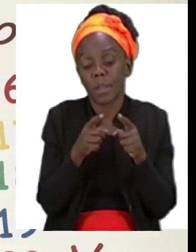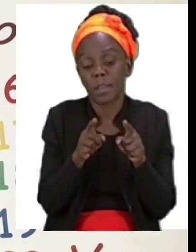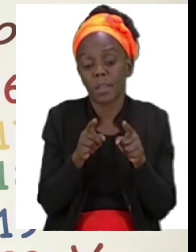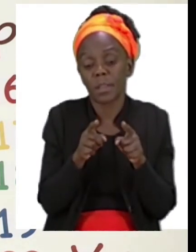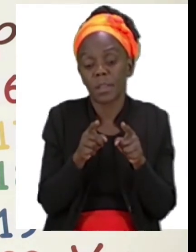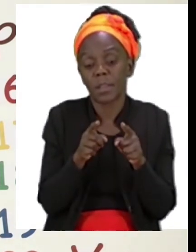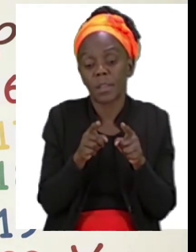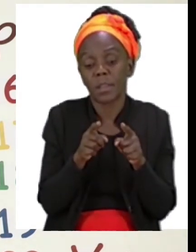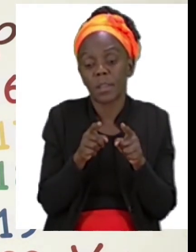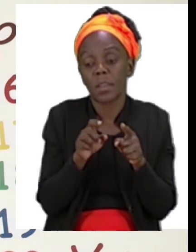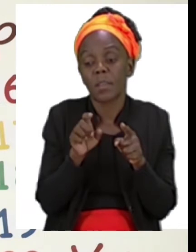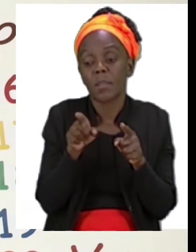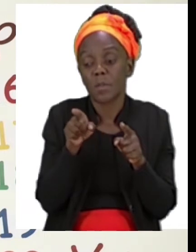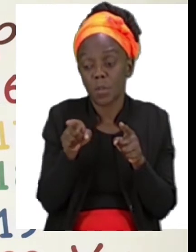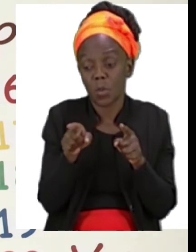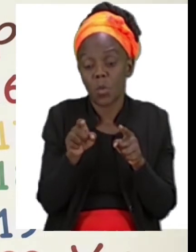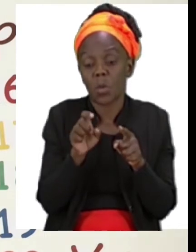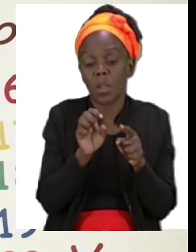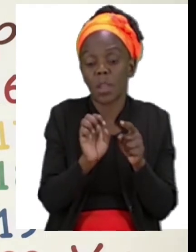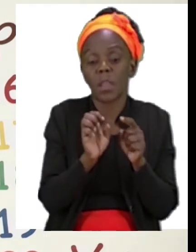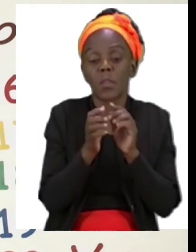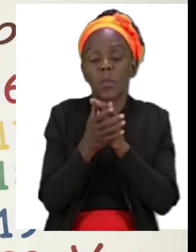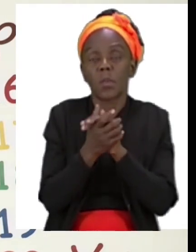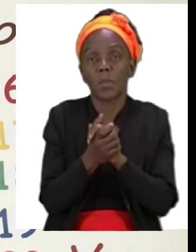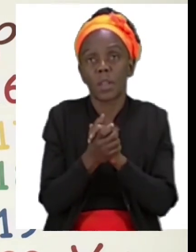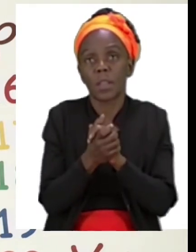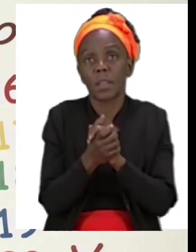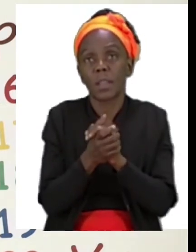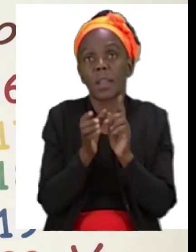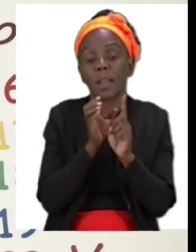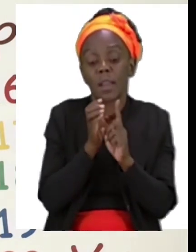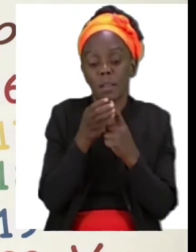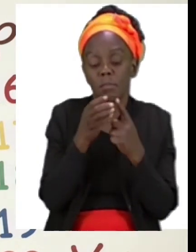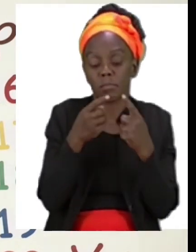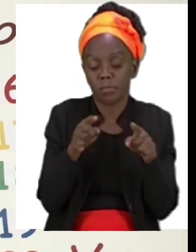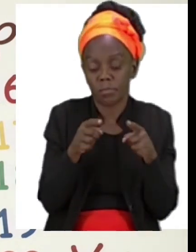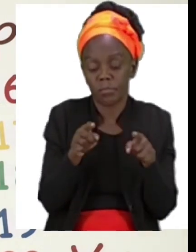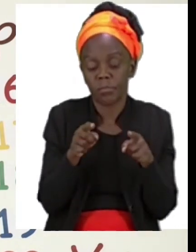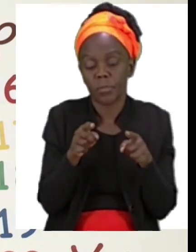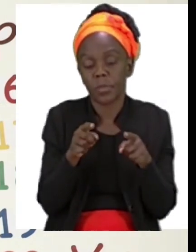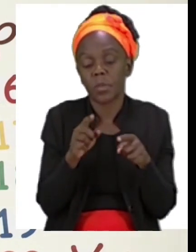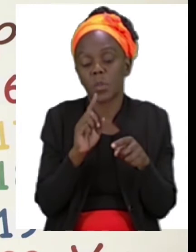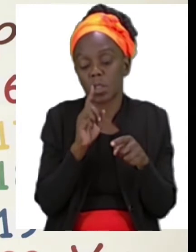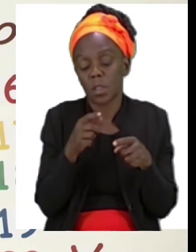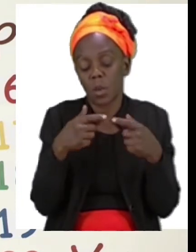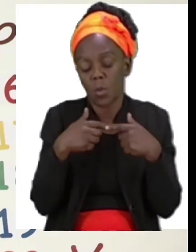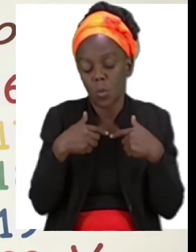is different from your friend, then you can say, we have